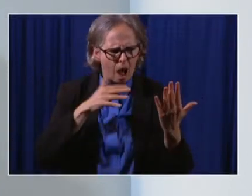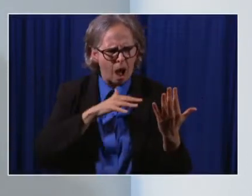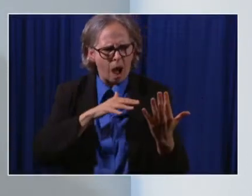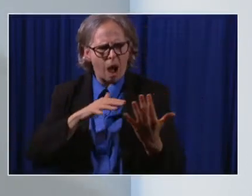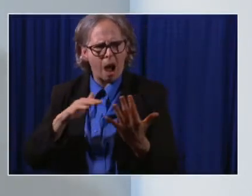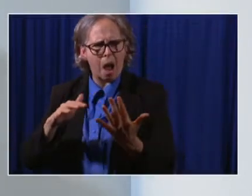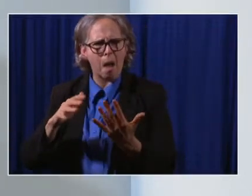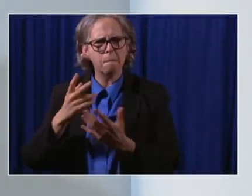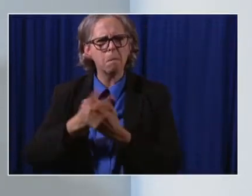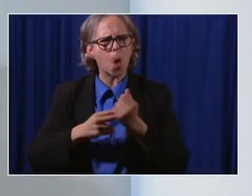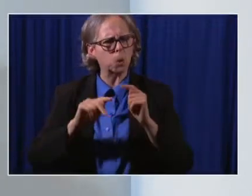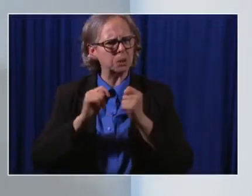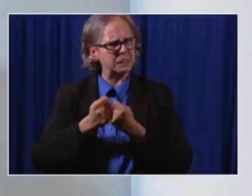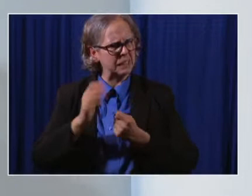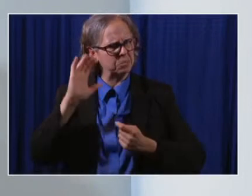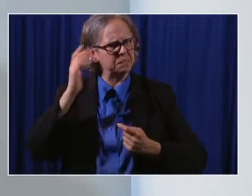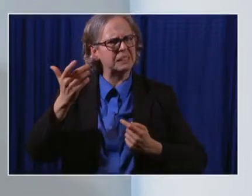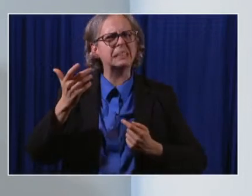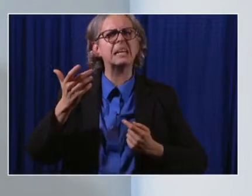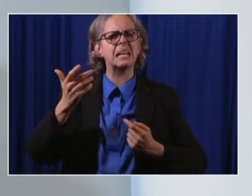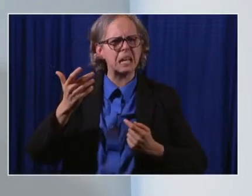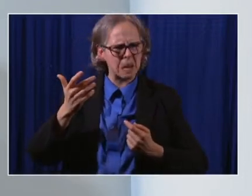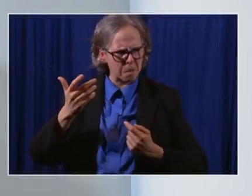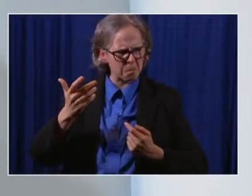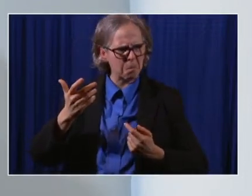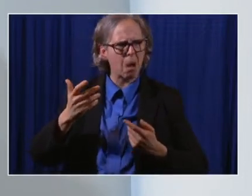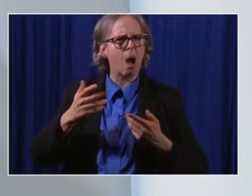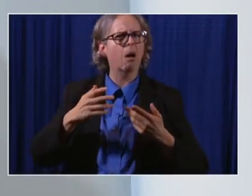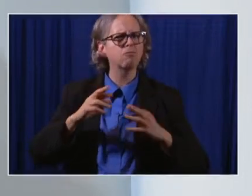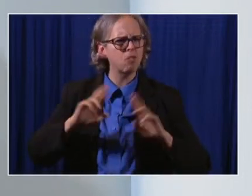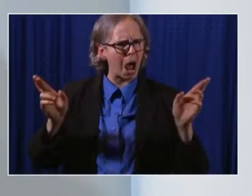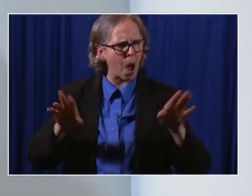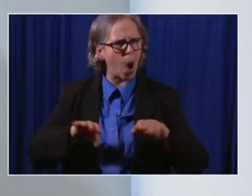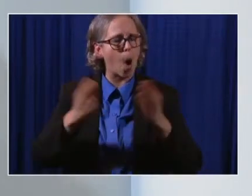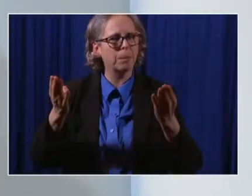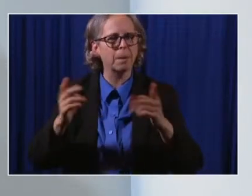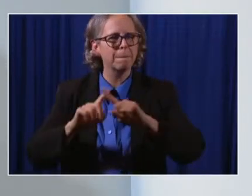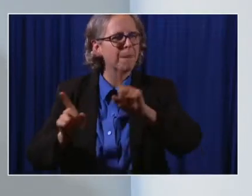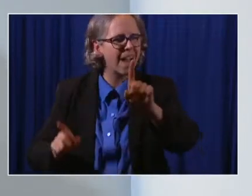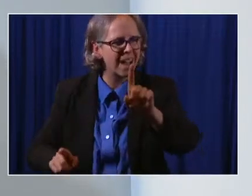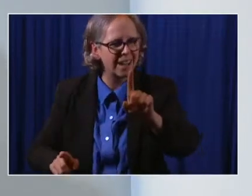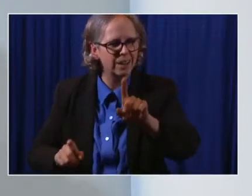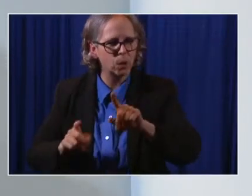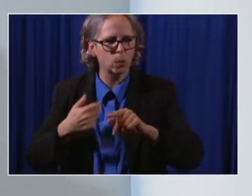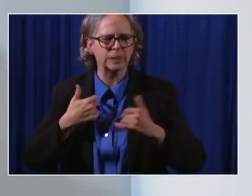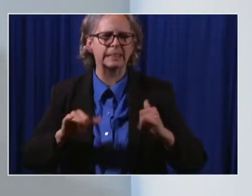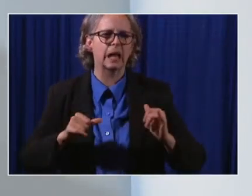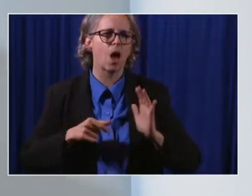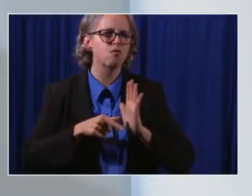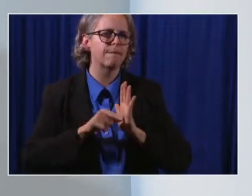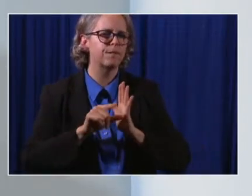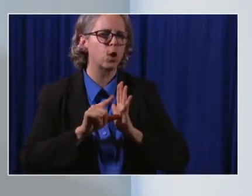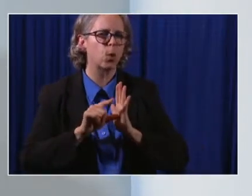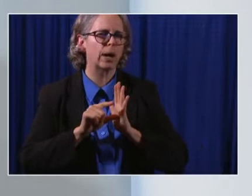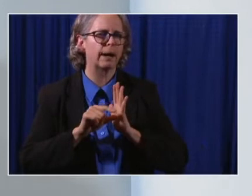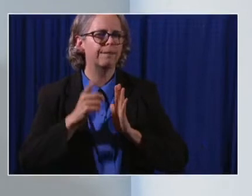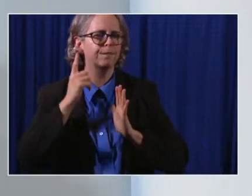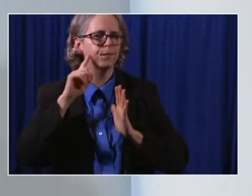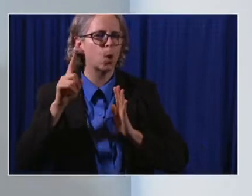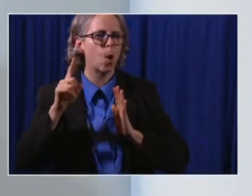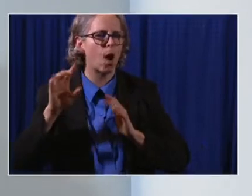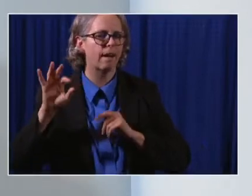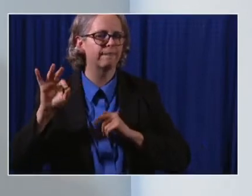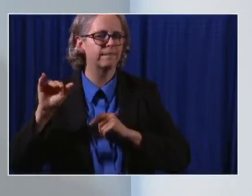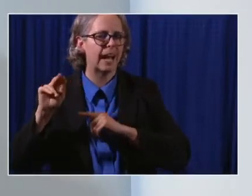discussed, we are reviewing their plans as it relates to safely accommodating fans, and that is not yet complete, but